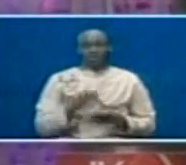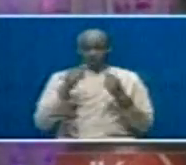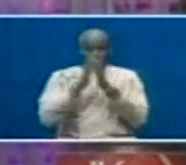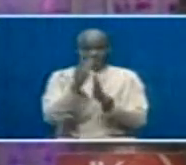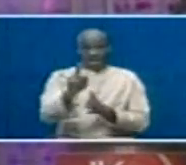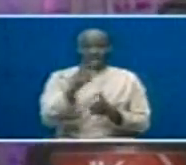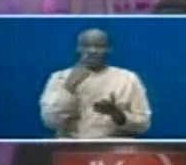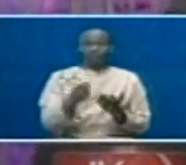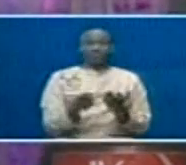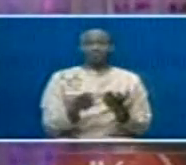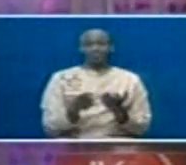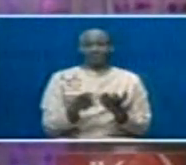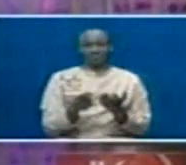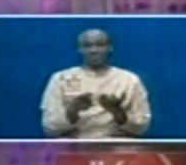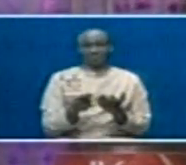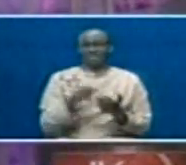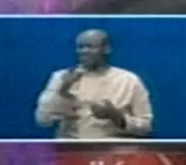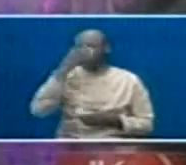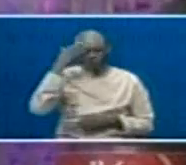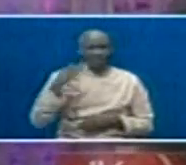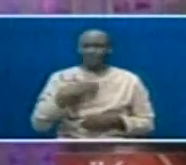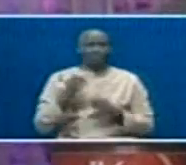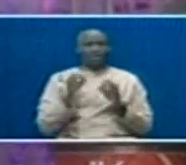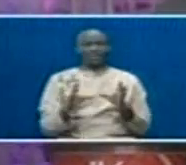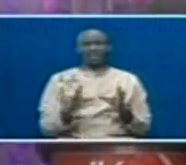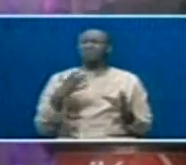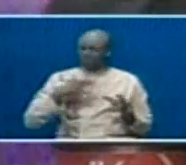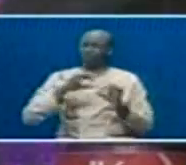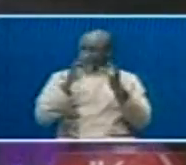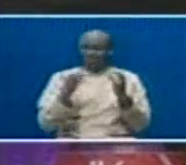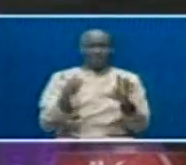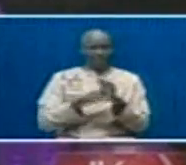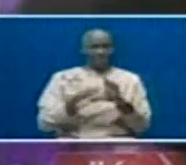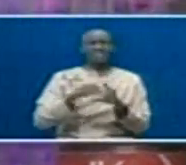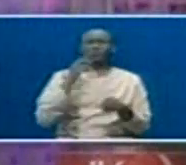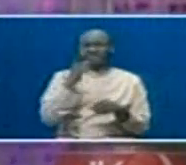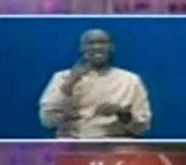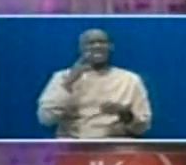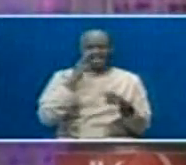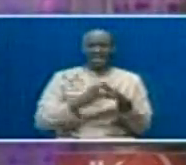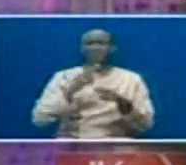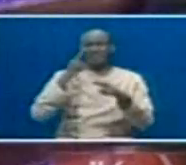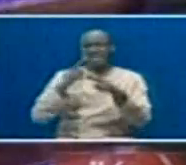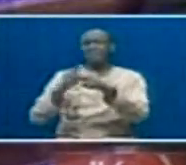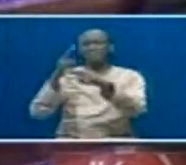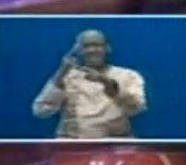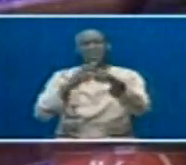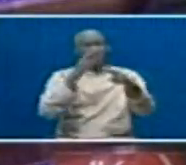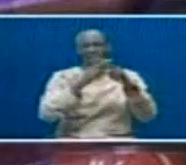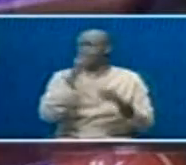her, you understand? So Ali never forgot anybody. All the family, he would know them by